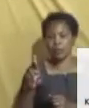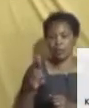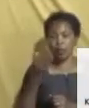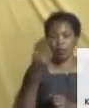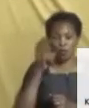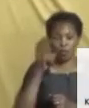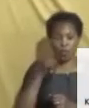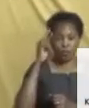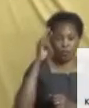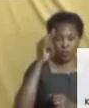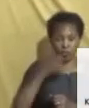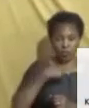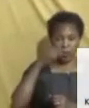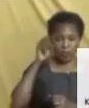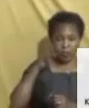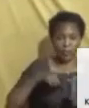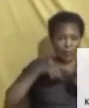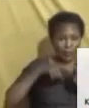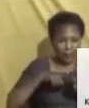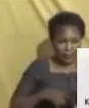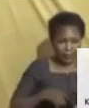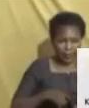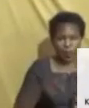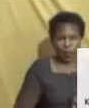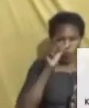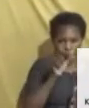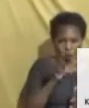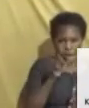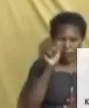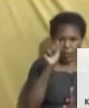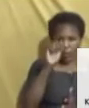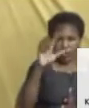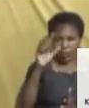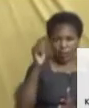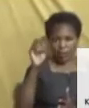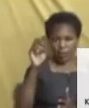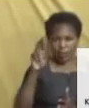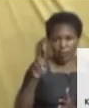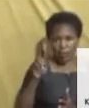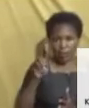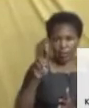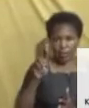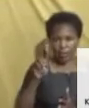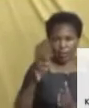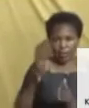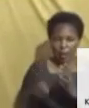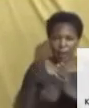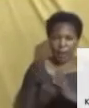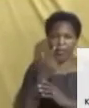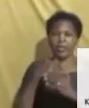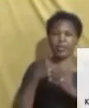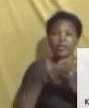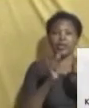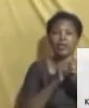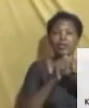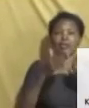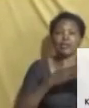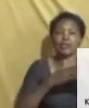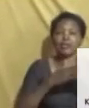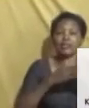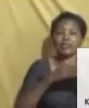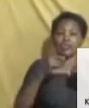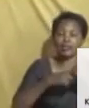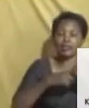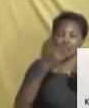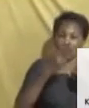purpose, I must emphasize, the word alter appeared in the 1963 Constitution. It appeared in the